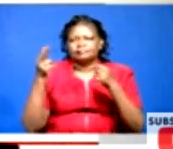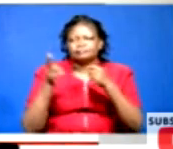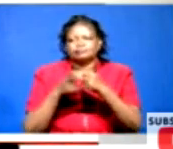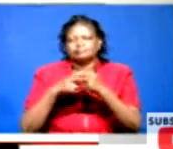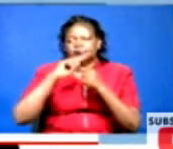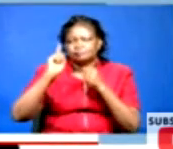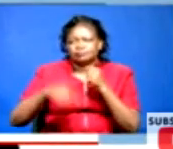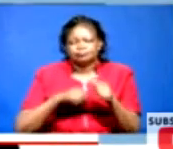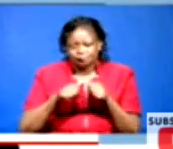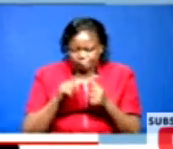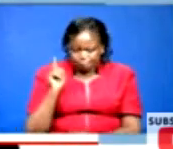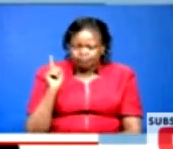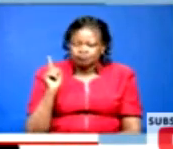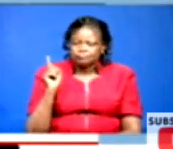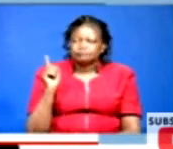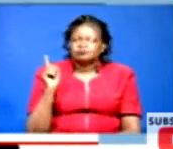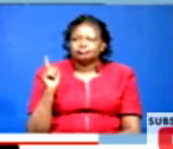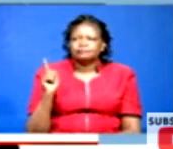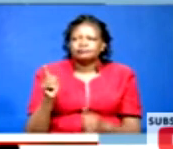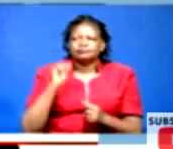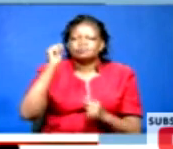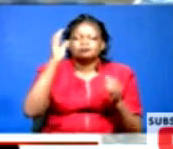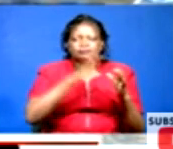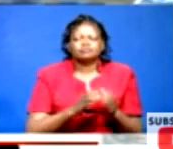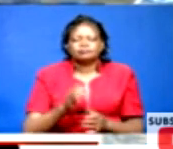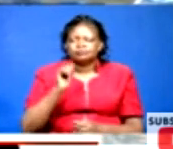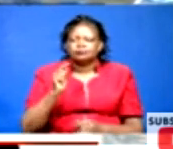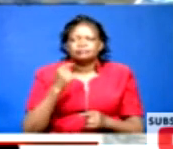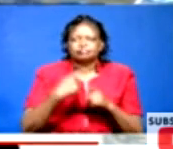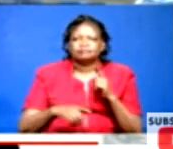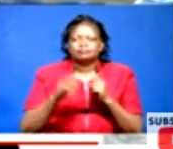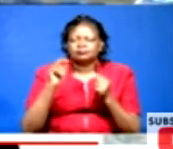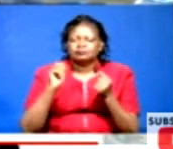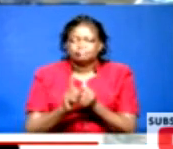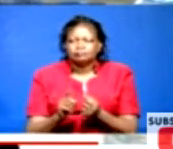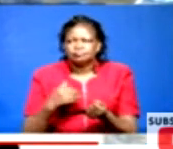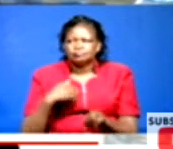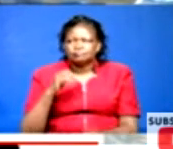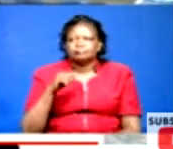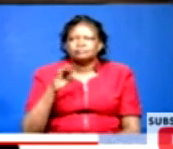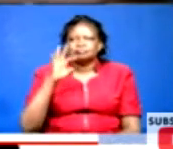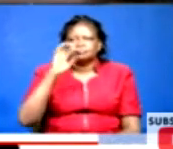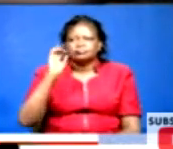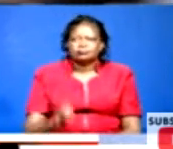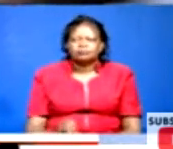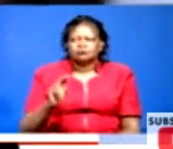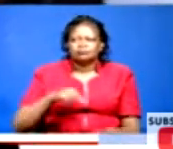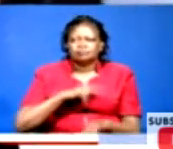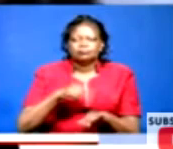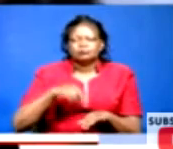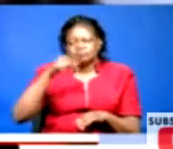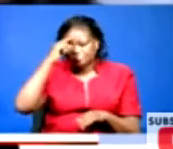277,033 Kenya shillings. The Political Parties Act 2011 sets aside 0.3% of the national